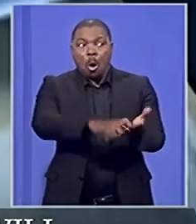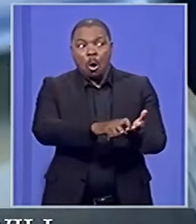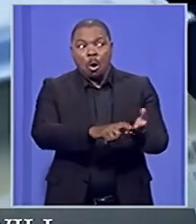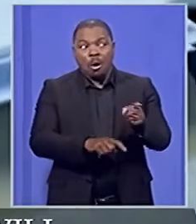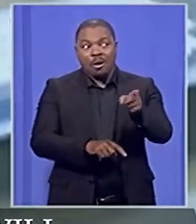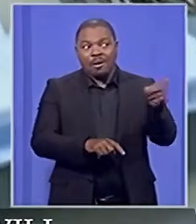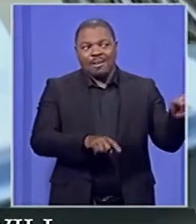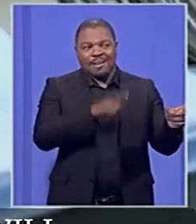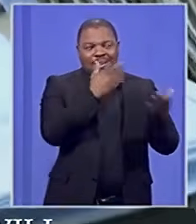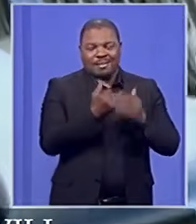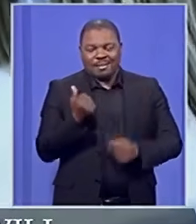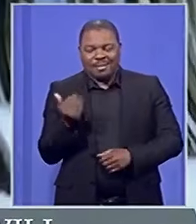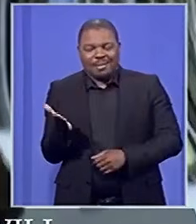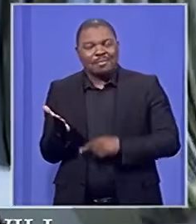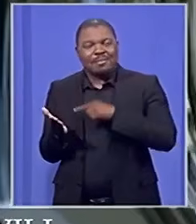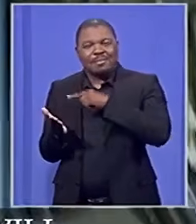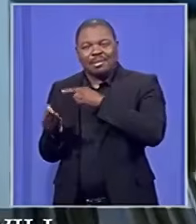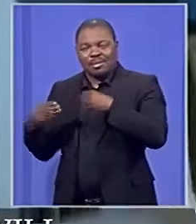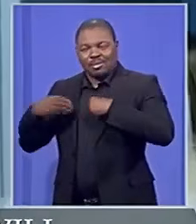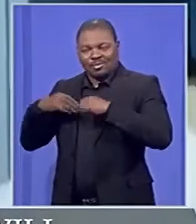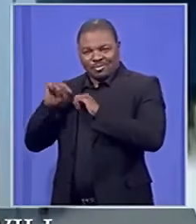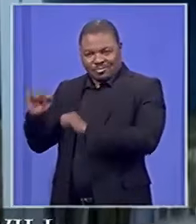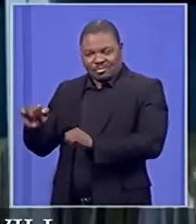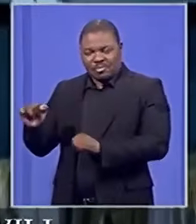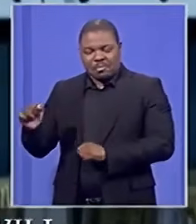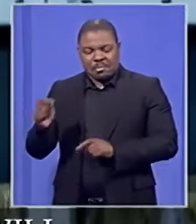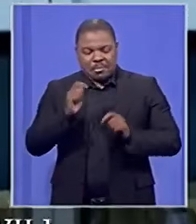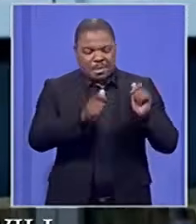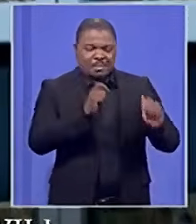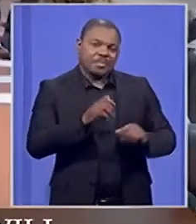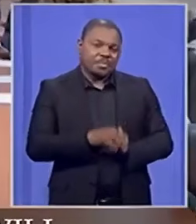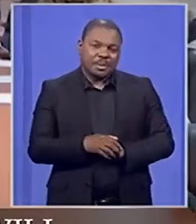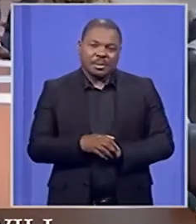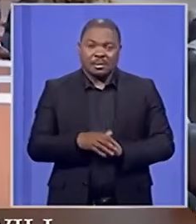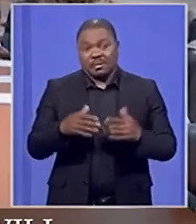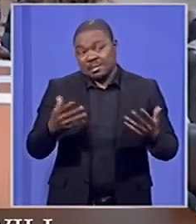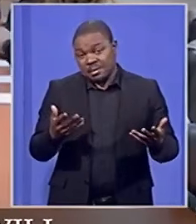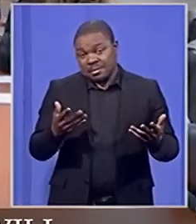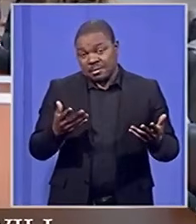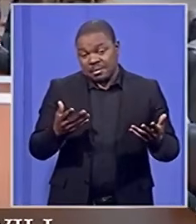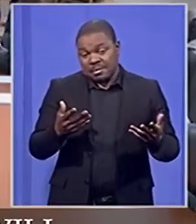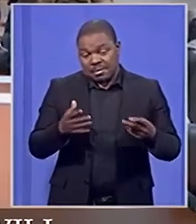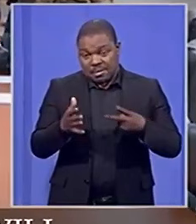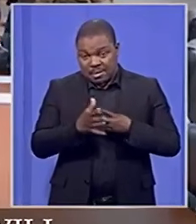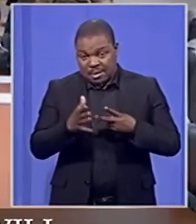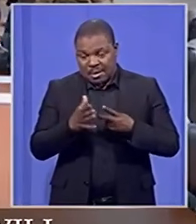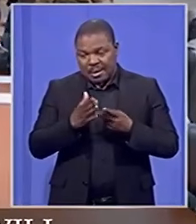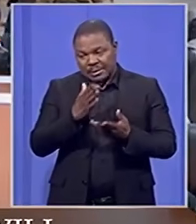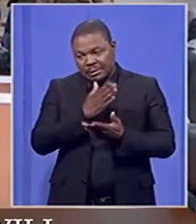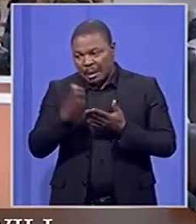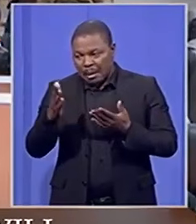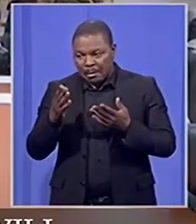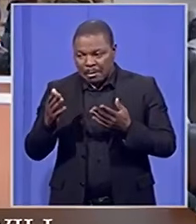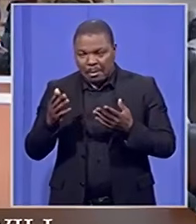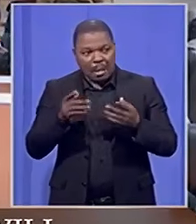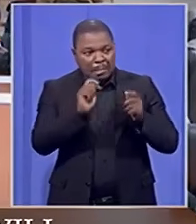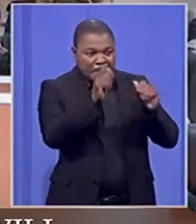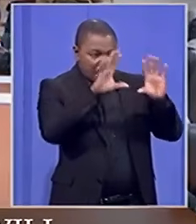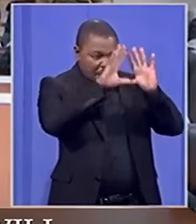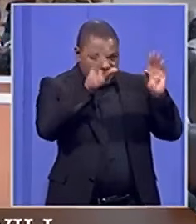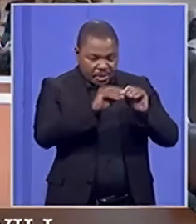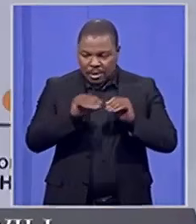tsa bona kgahlano le estate ena mofu enana ha mofu a saile mme ka mora mono tse setseng ha dikoloto se di patetswe kaofela re